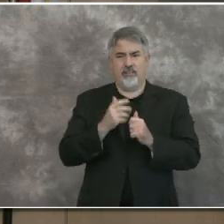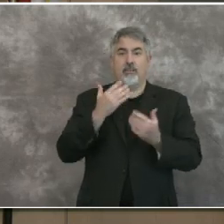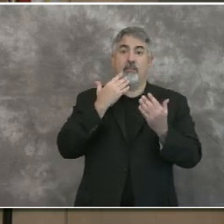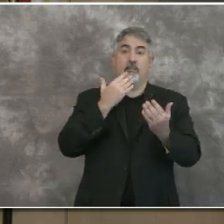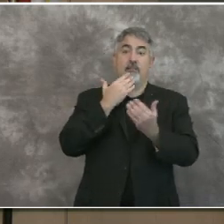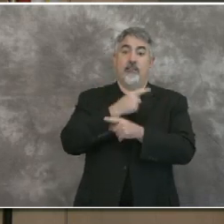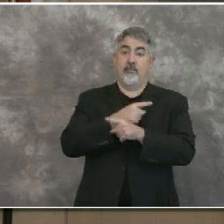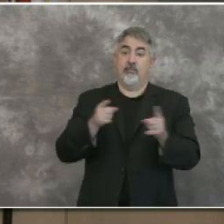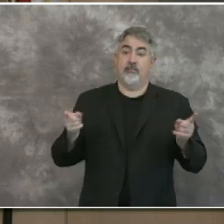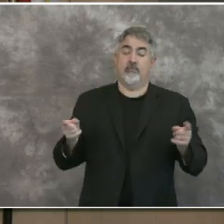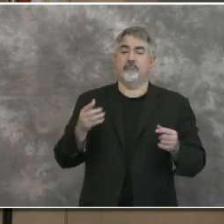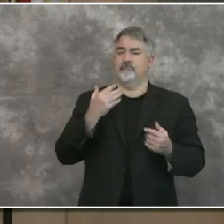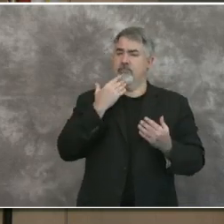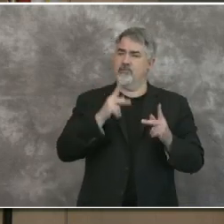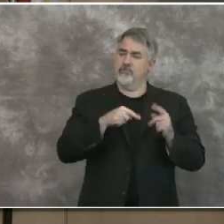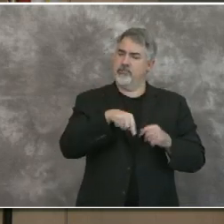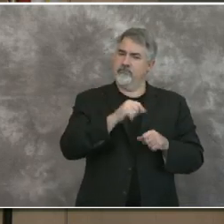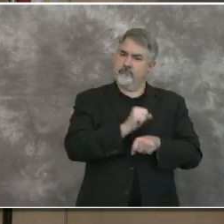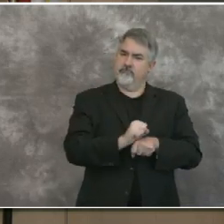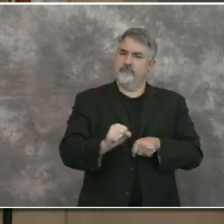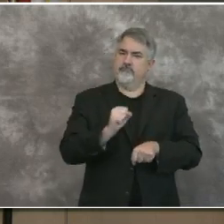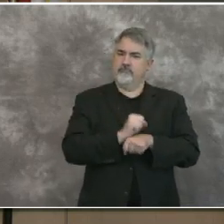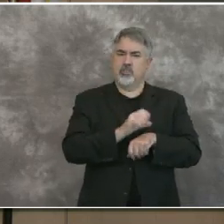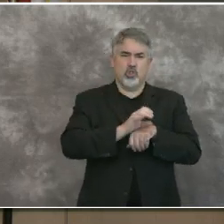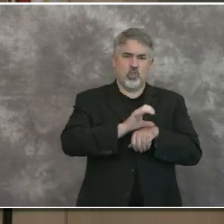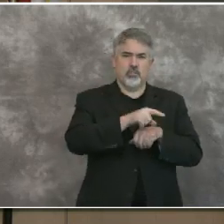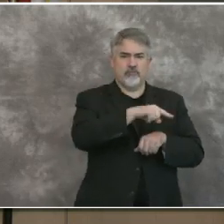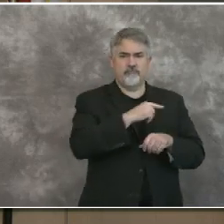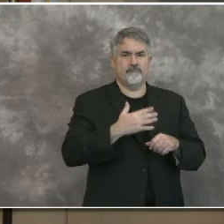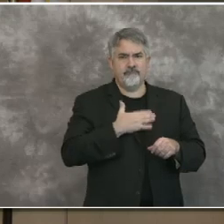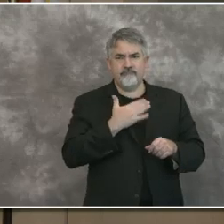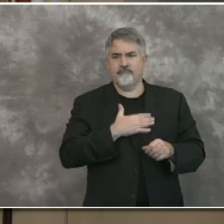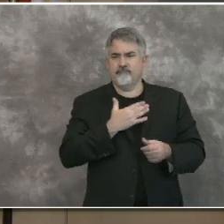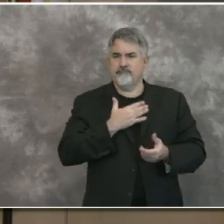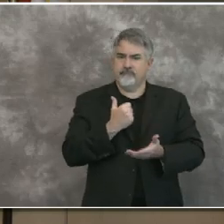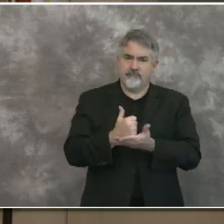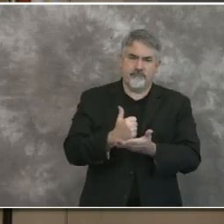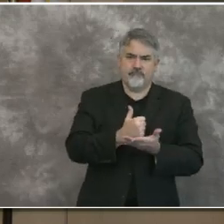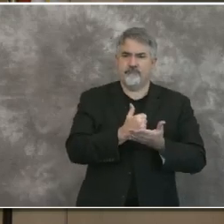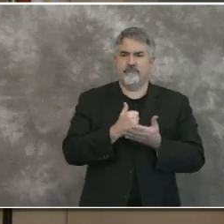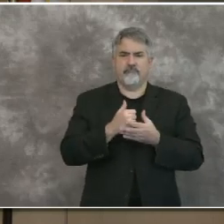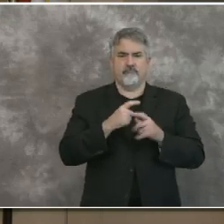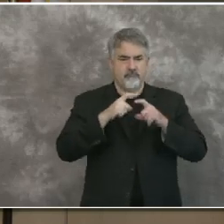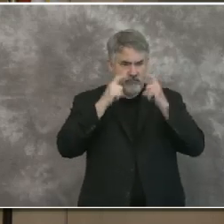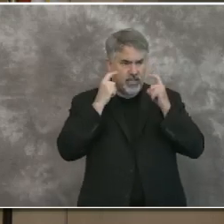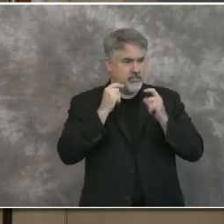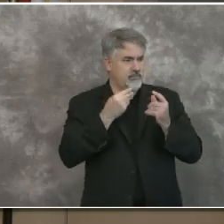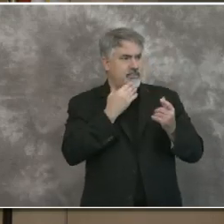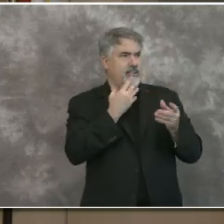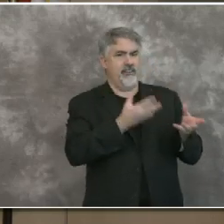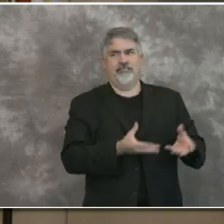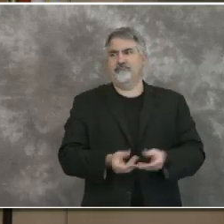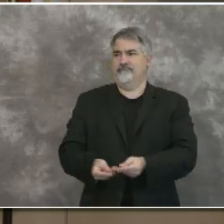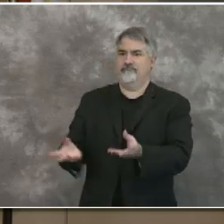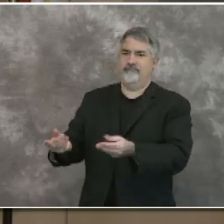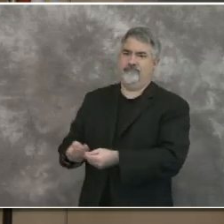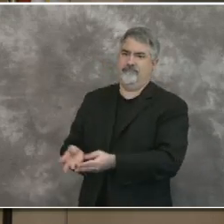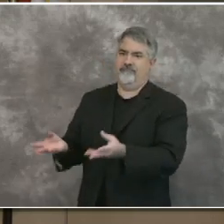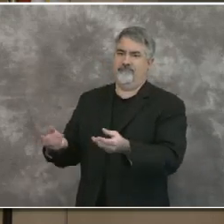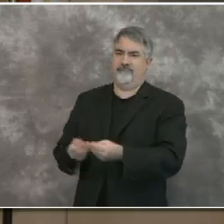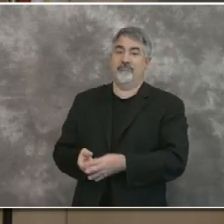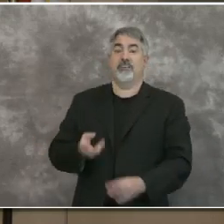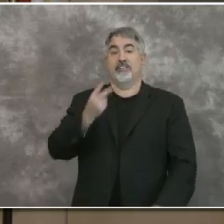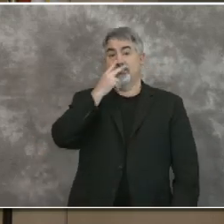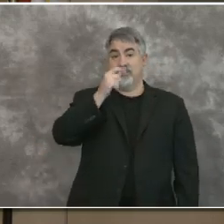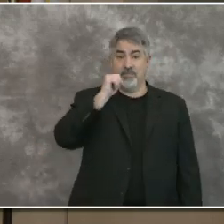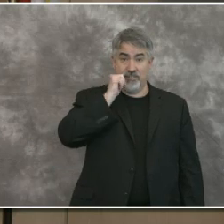members of the church and the other churches who helped make sure that those masks will be usable. Well, that's it for today. We'll be back here tomorrow at 2:30.